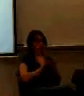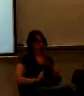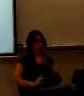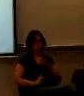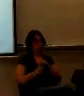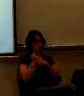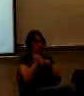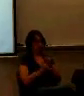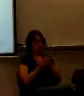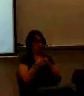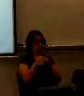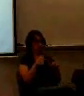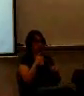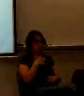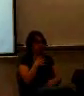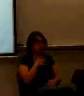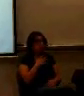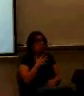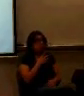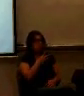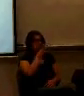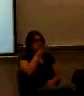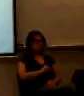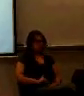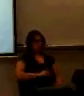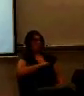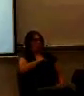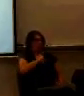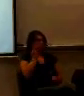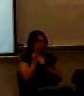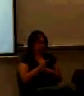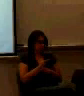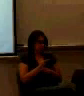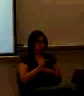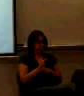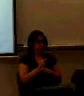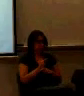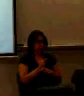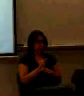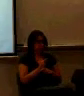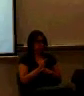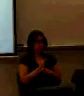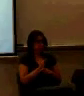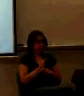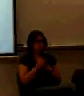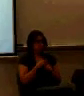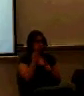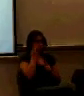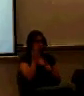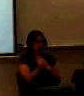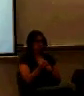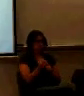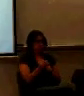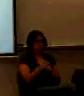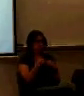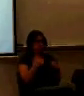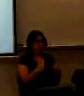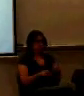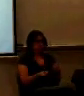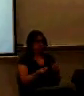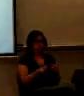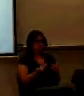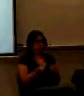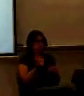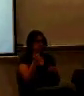one of the last things you do is take a breath of water. I mean, you try to hold your breath as long as you can, but then you pass out and your body